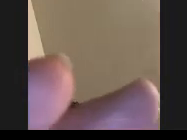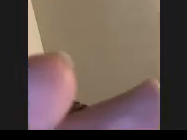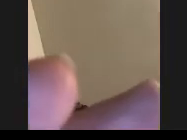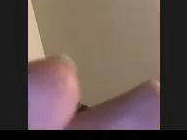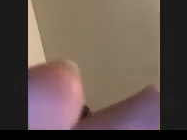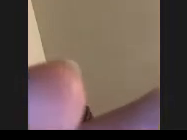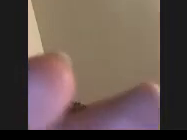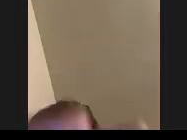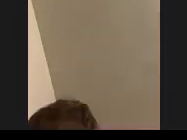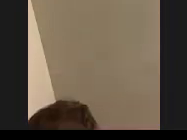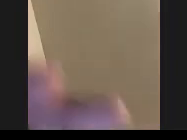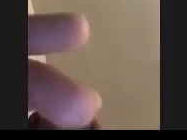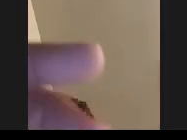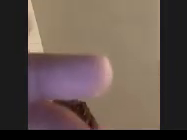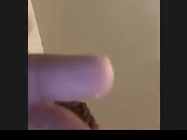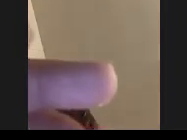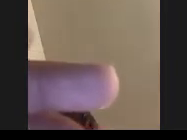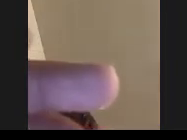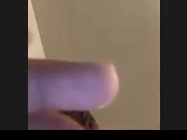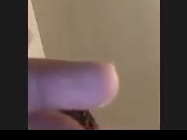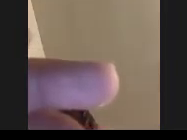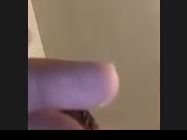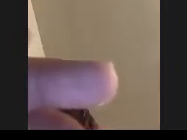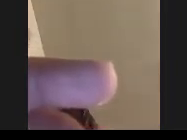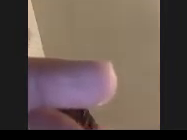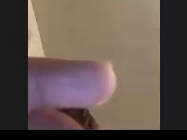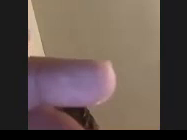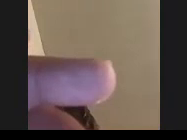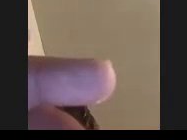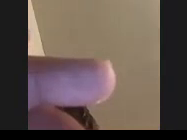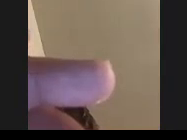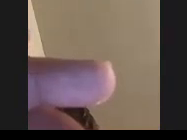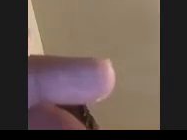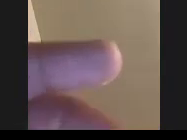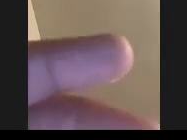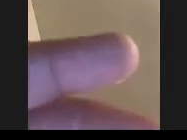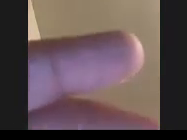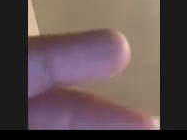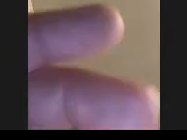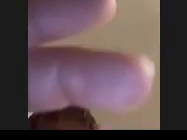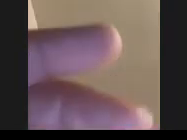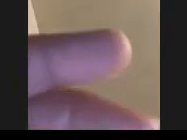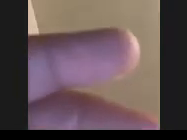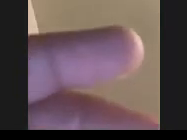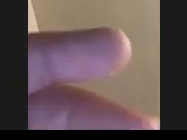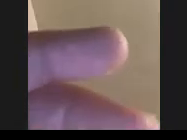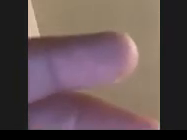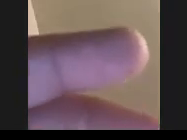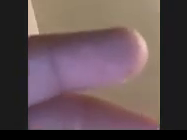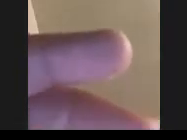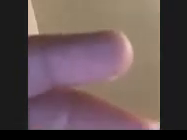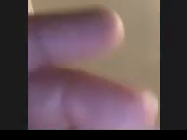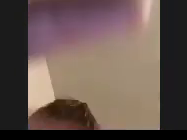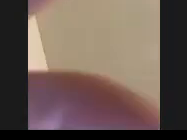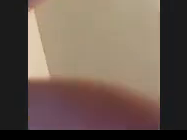is important to learn about survival and thriving, and like what pieces of knowledge, because I bet our education system is